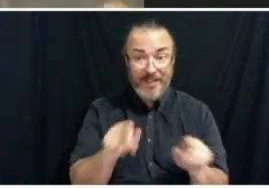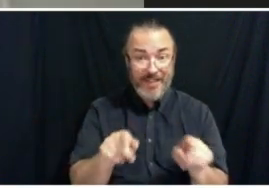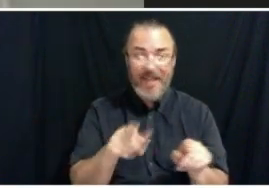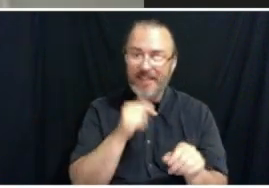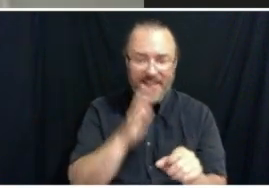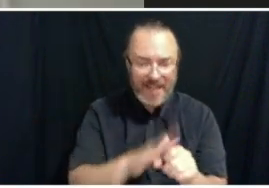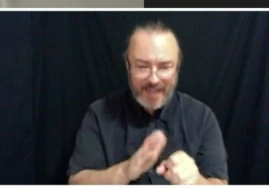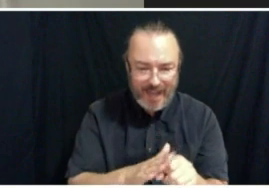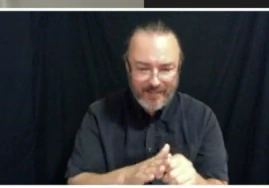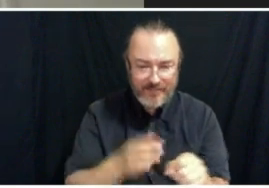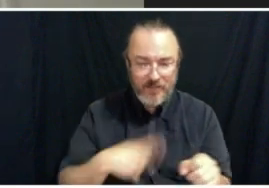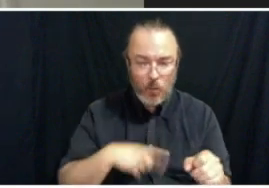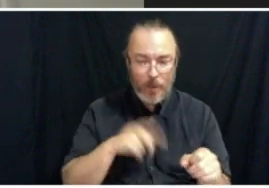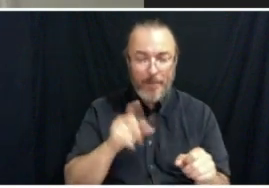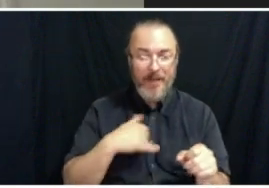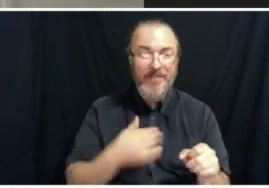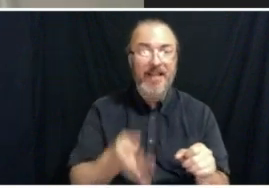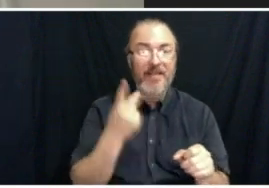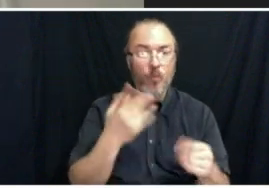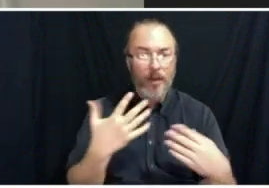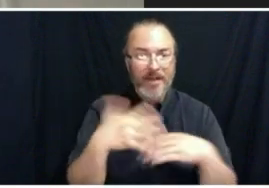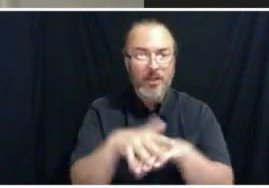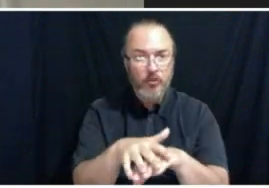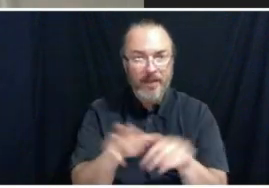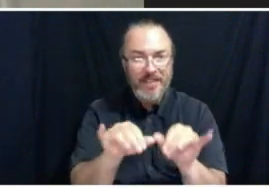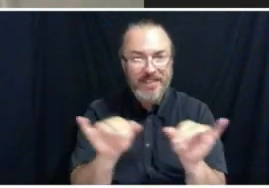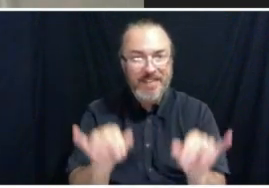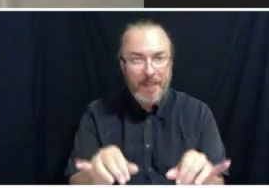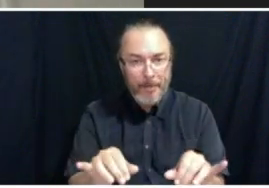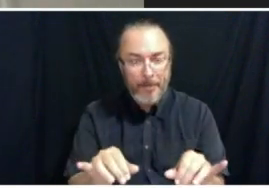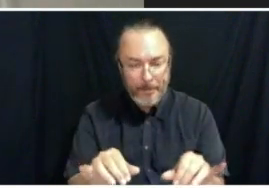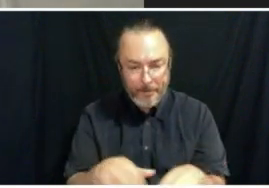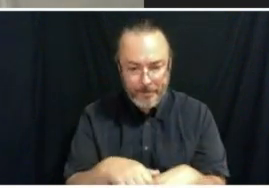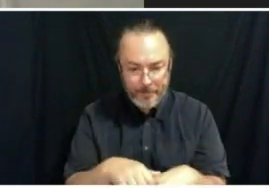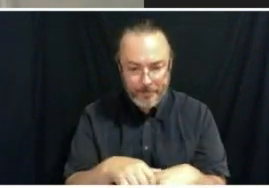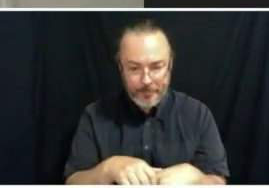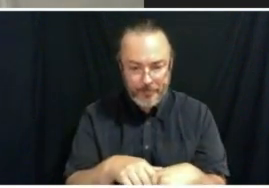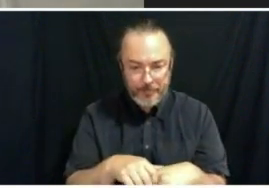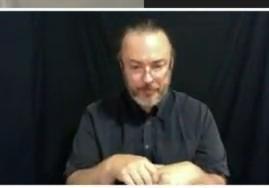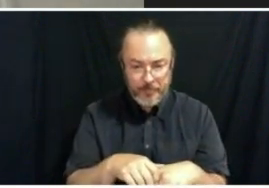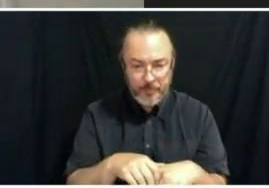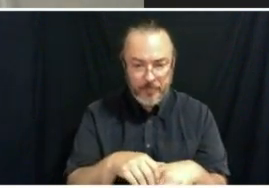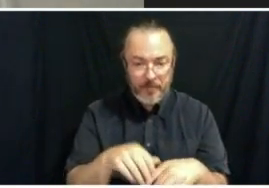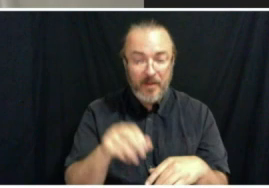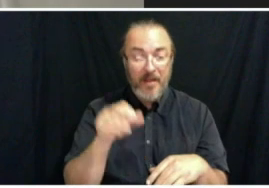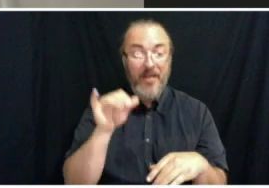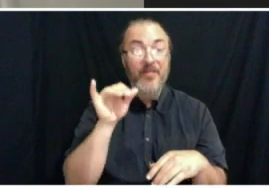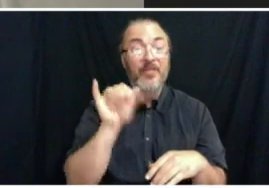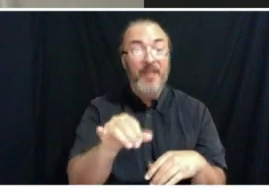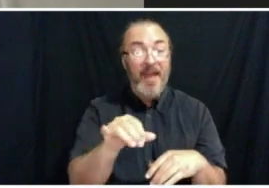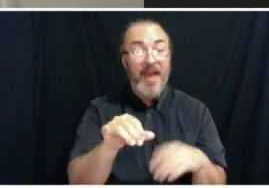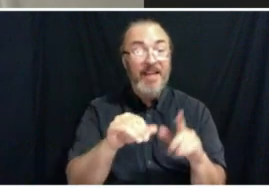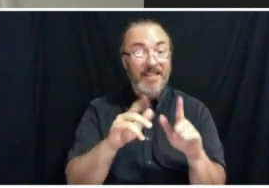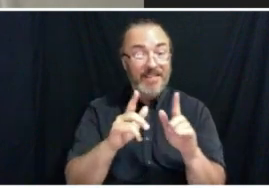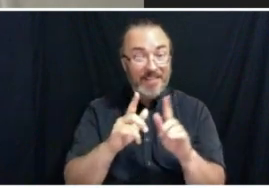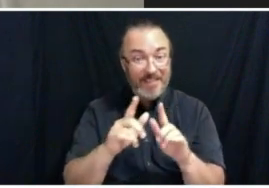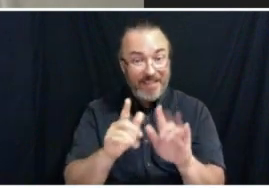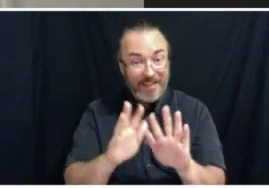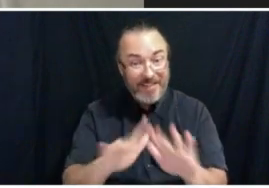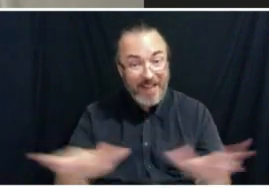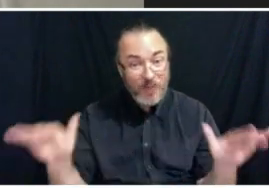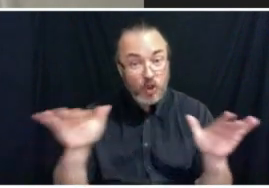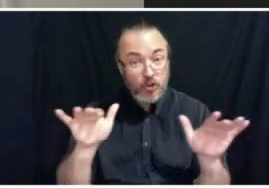one integrated system, because that diversity of having people with different backgrounds in the same school